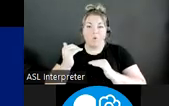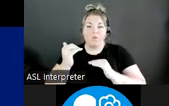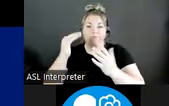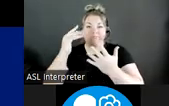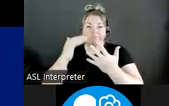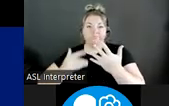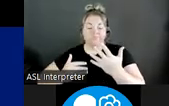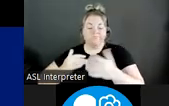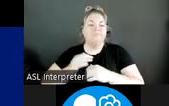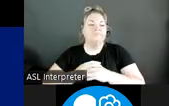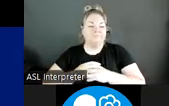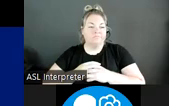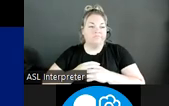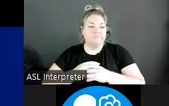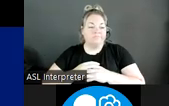So,